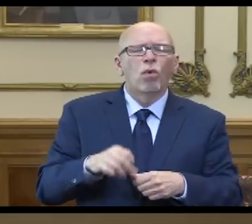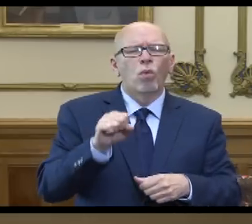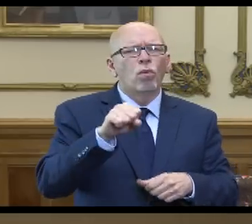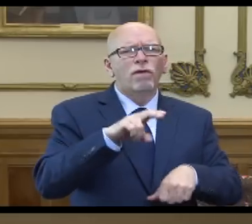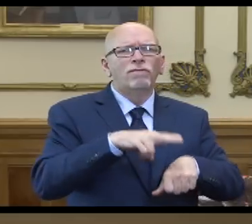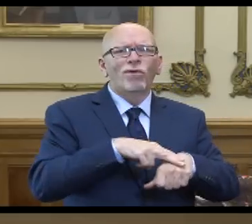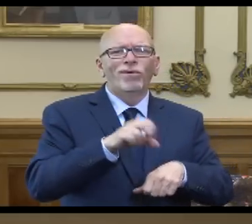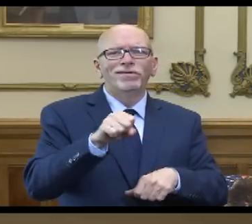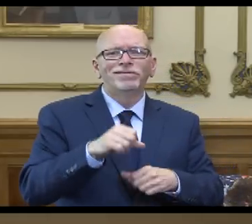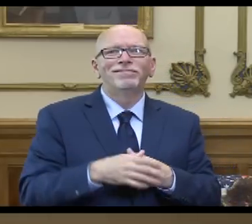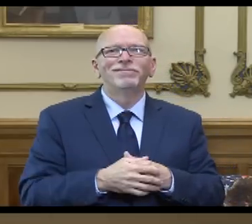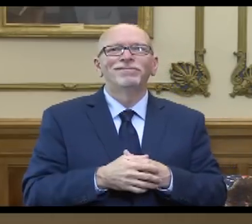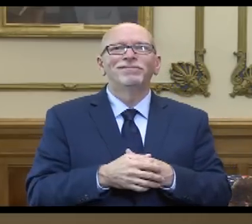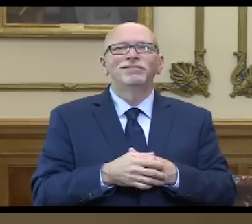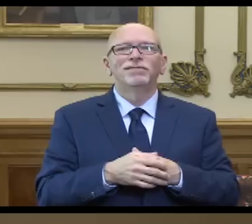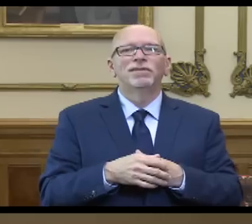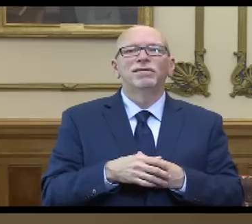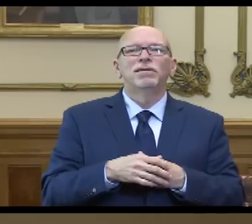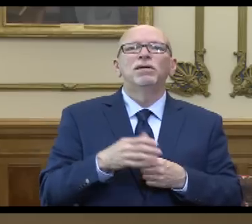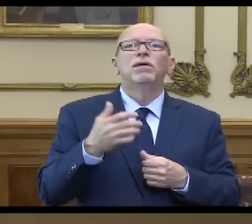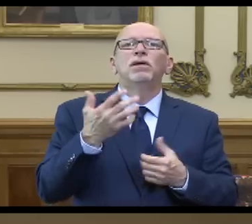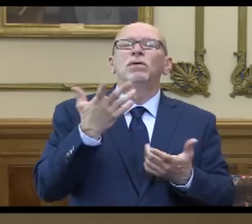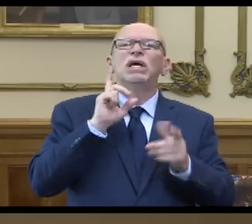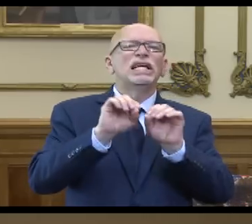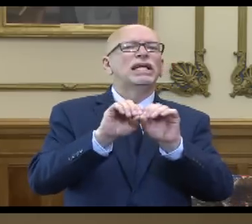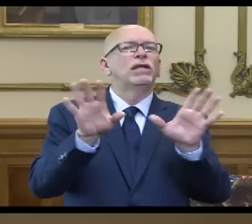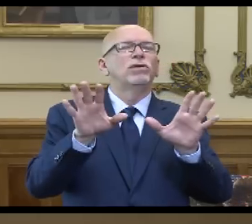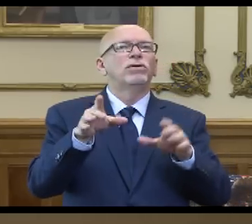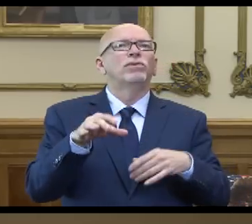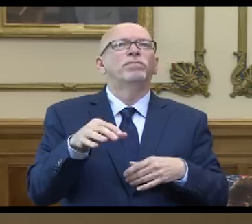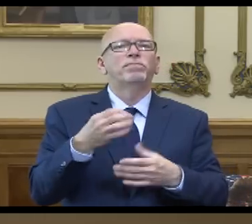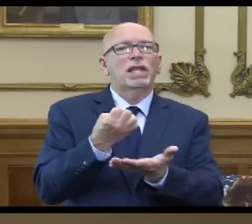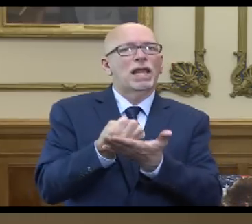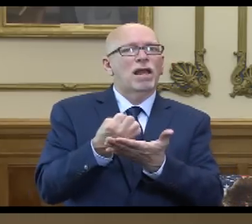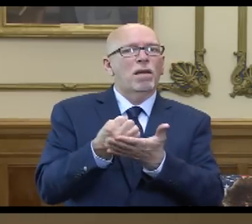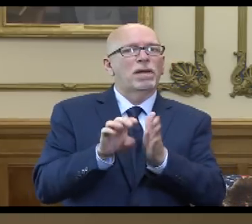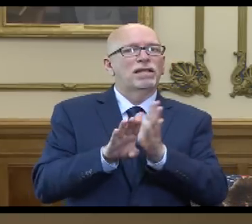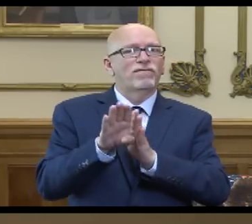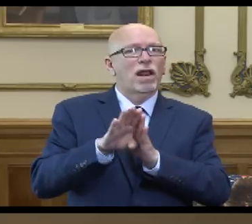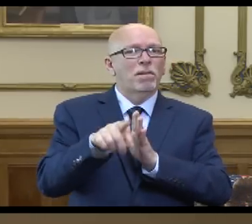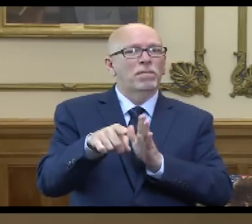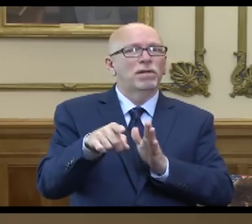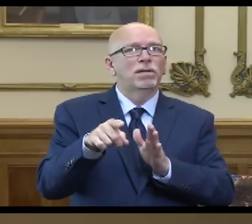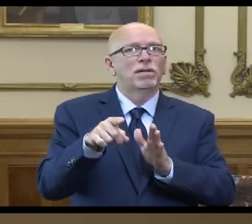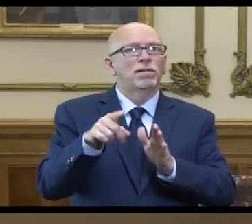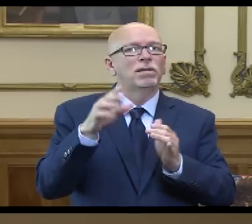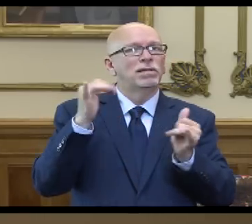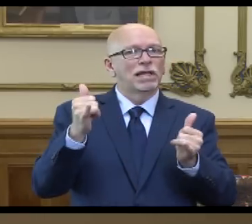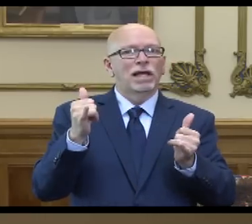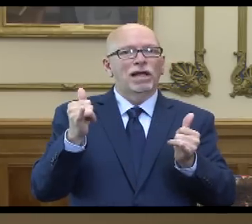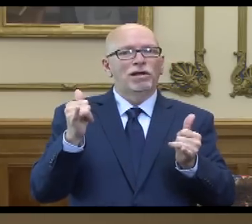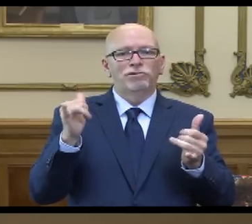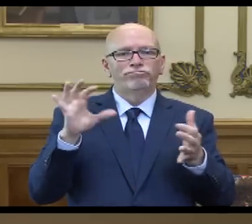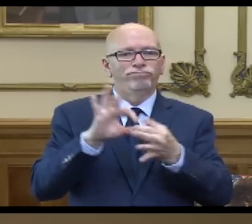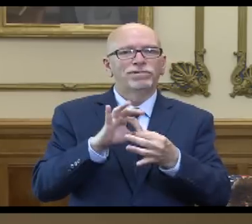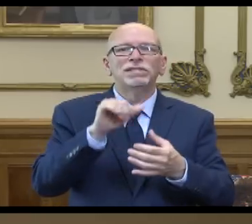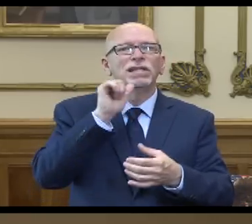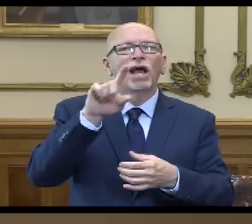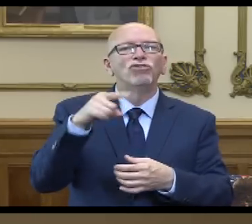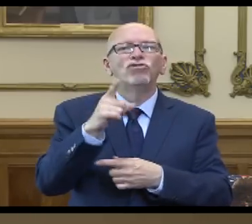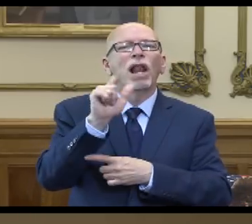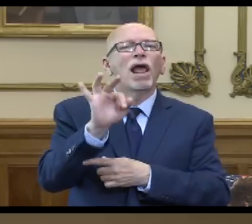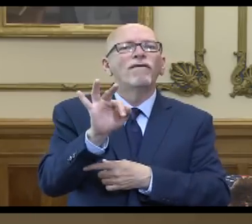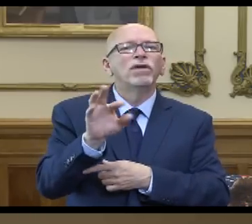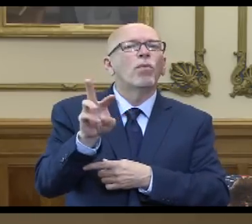Absolutely, we do. It's clear that economic development is a regional effort. It's not just Lafayette,